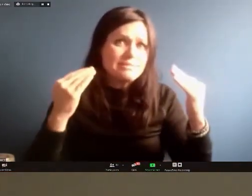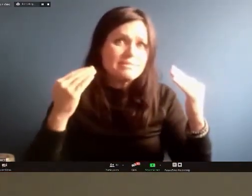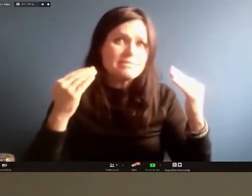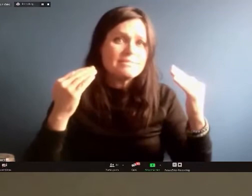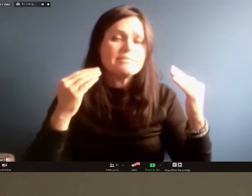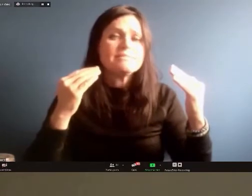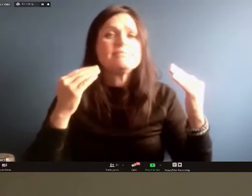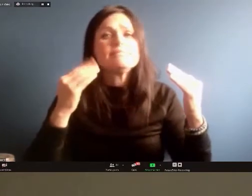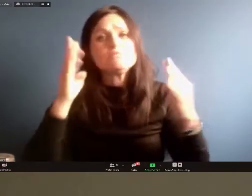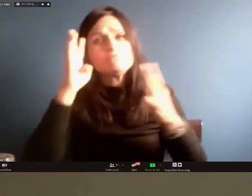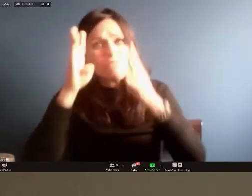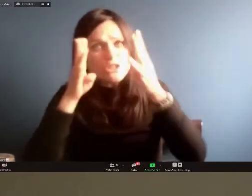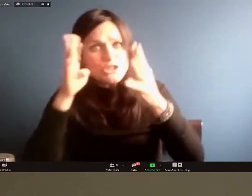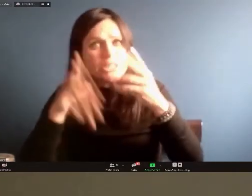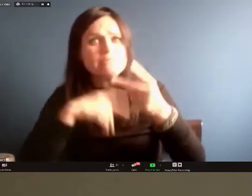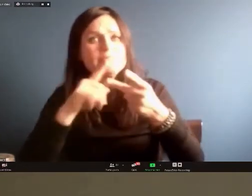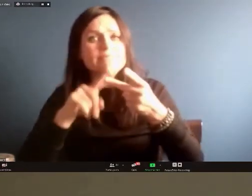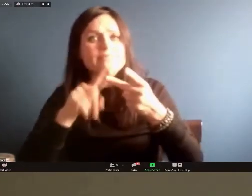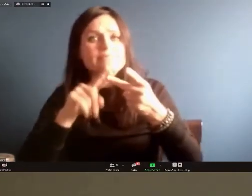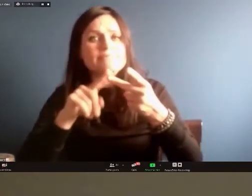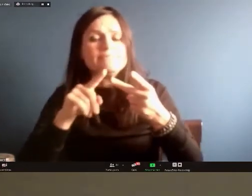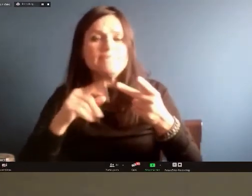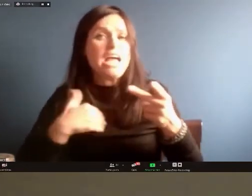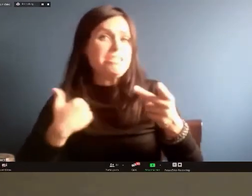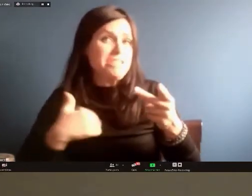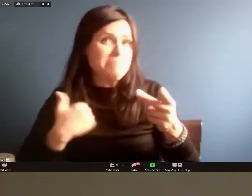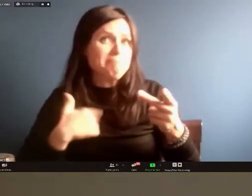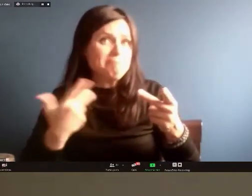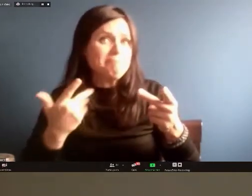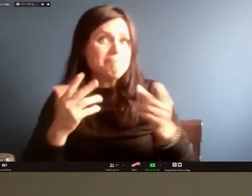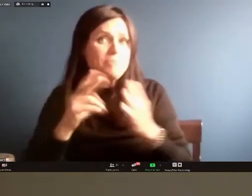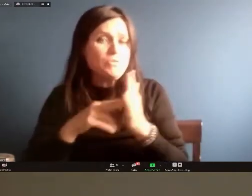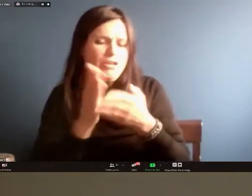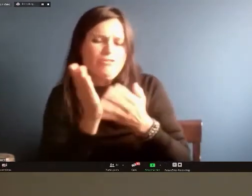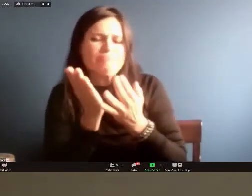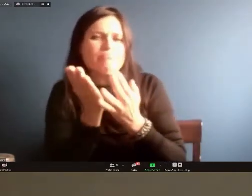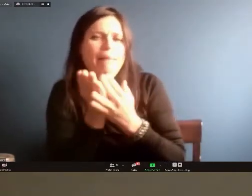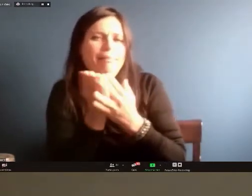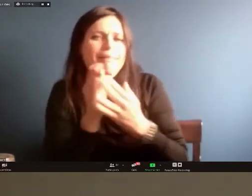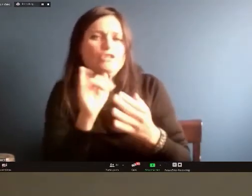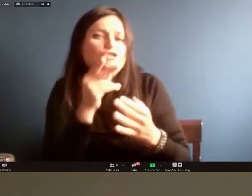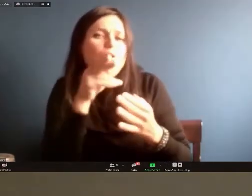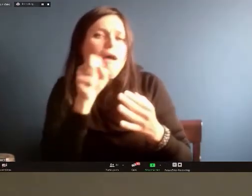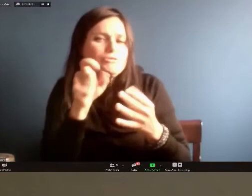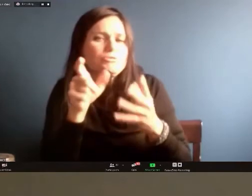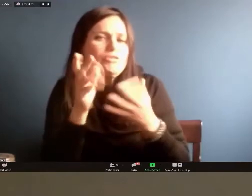fiction and YA, middle grade fiction.